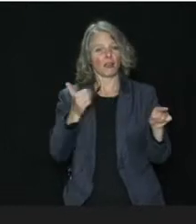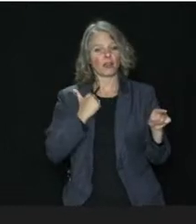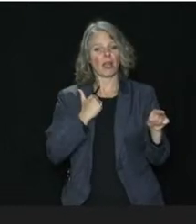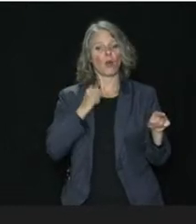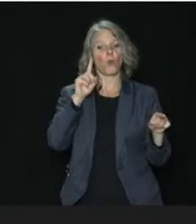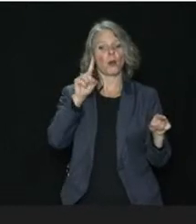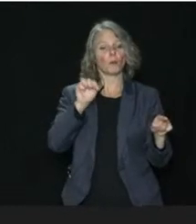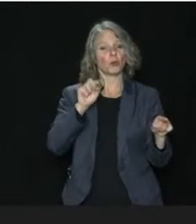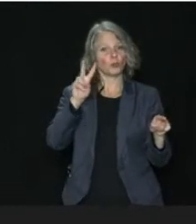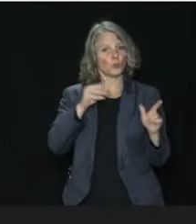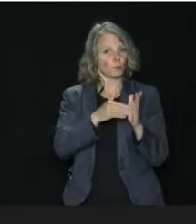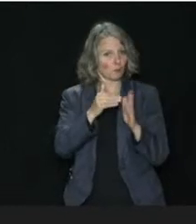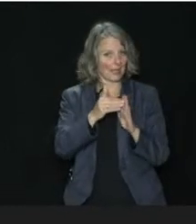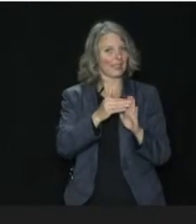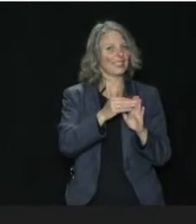of COVID-19, including over